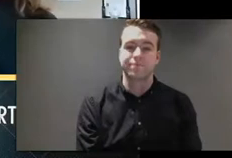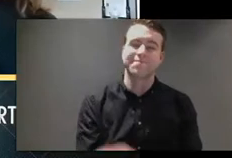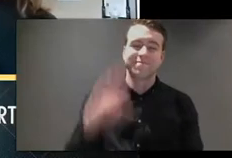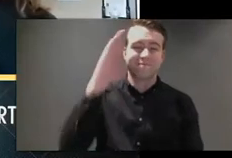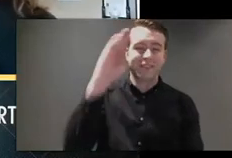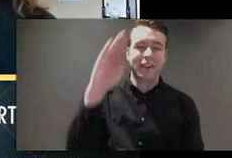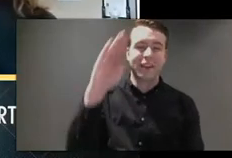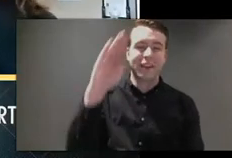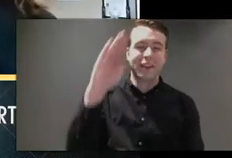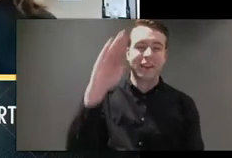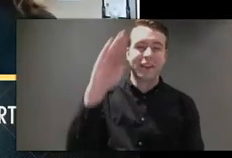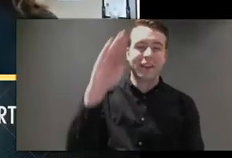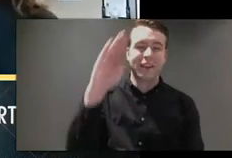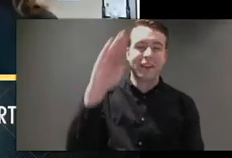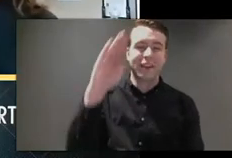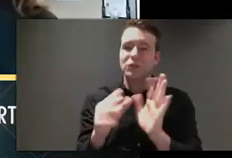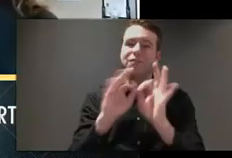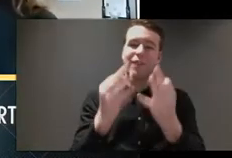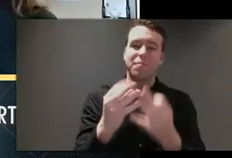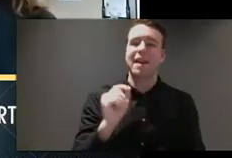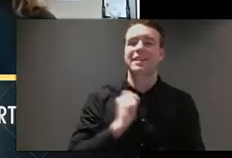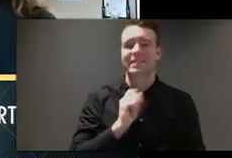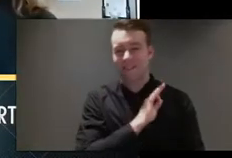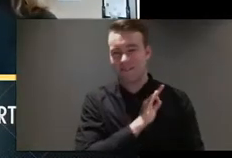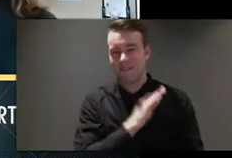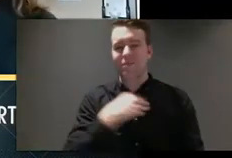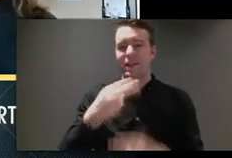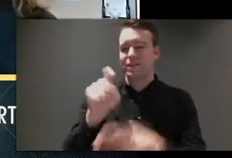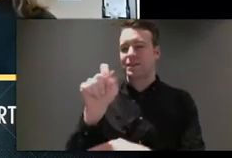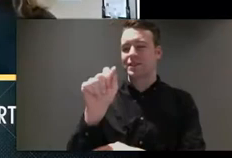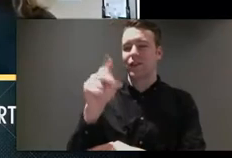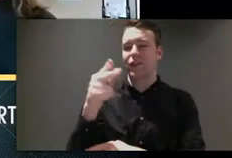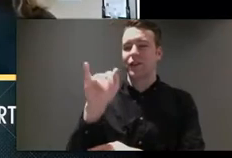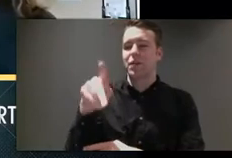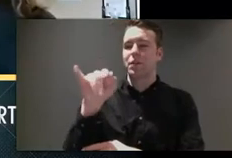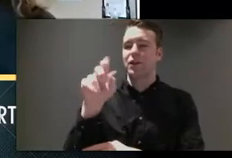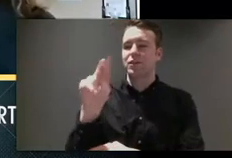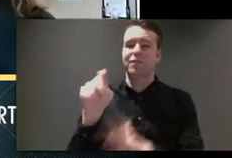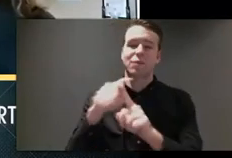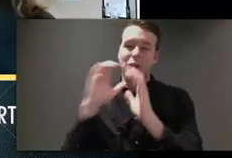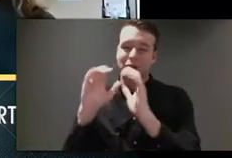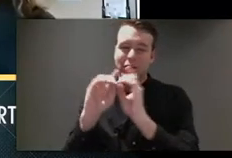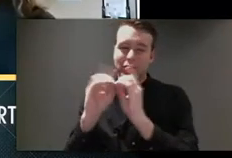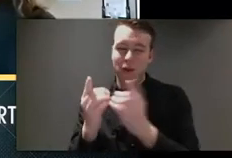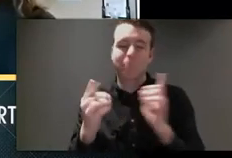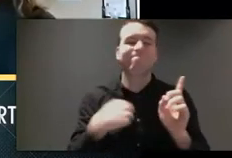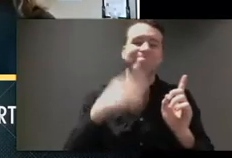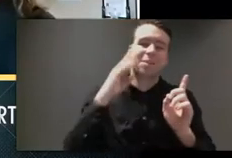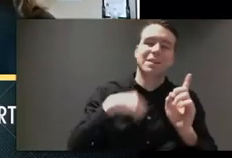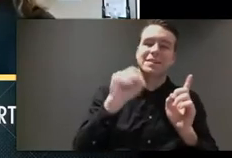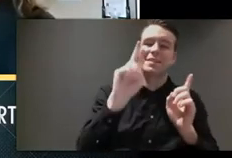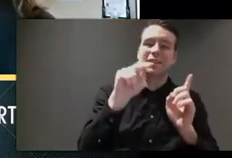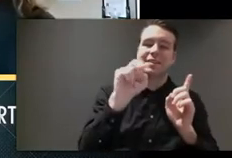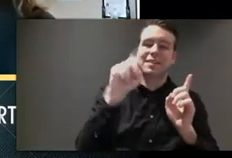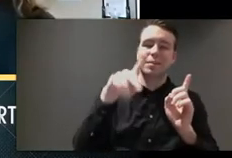Hello, Elk Grove Unified students, families, and staff. I'm Santhi Pinkerton from Communications. And I'm Sandeep Dosanjh.